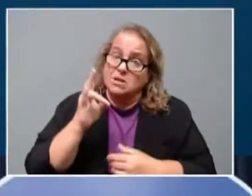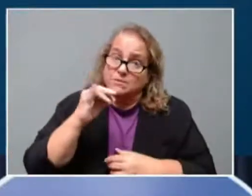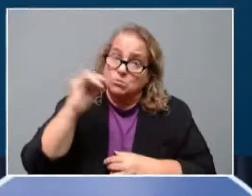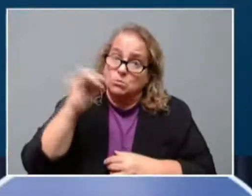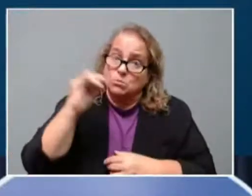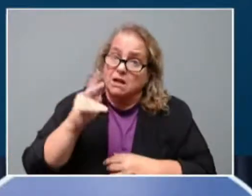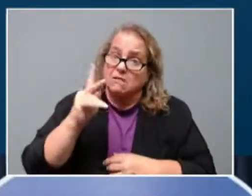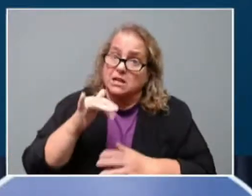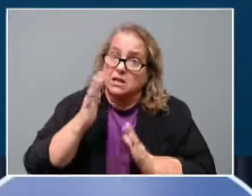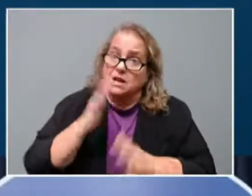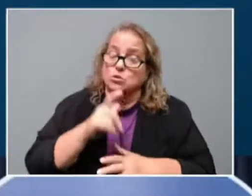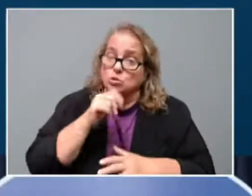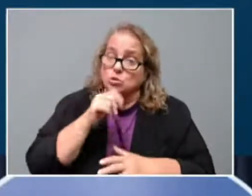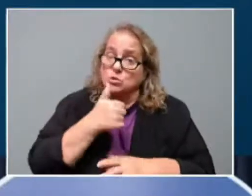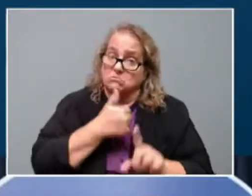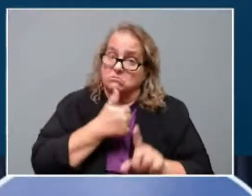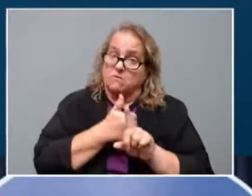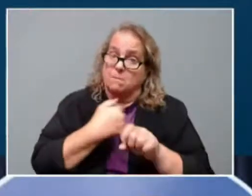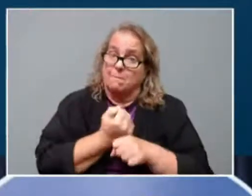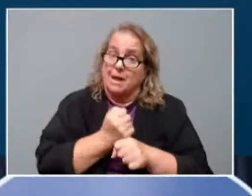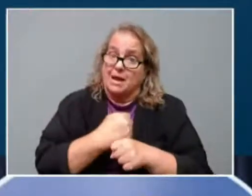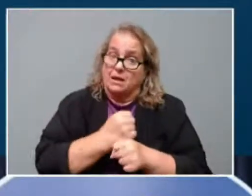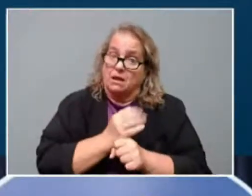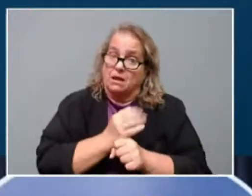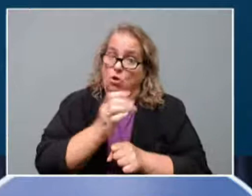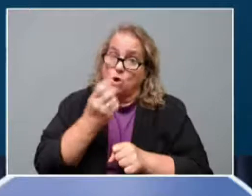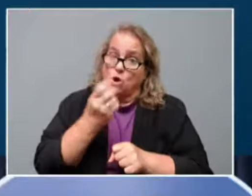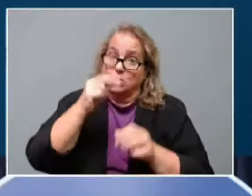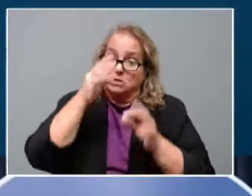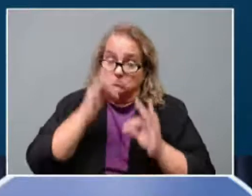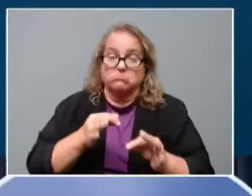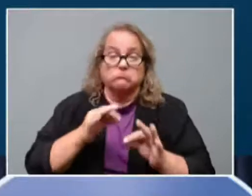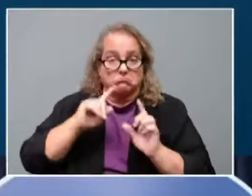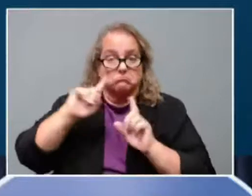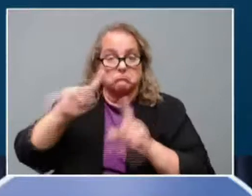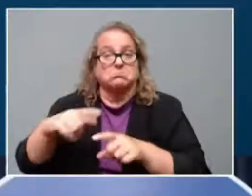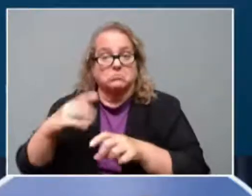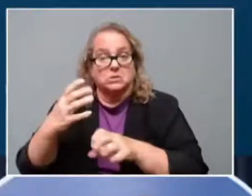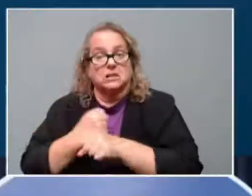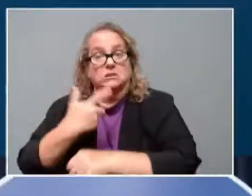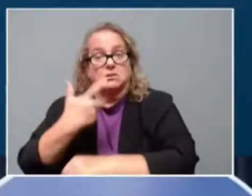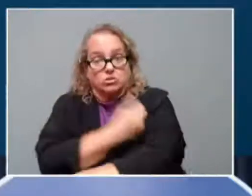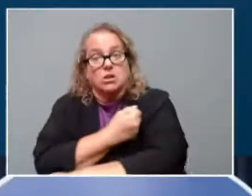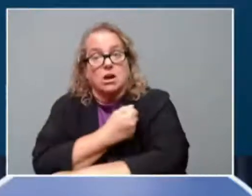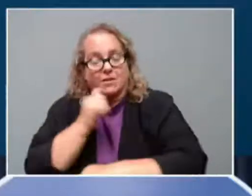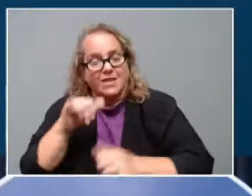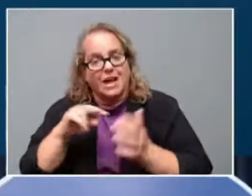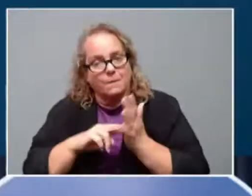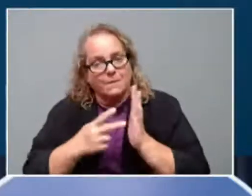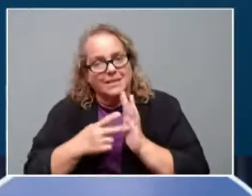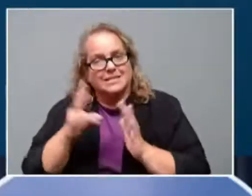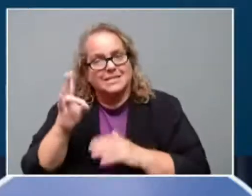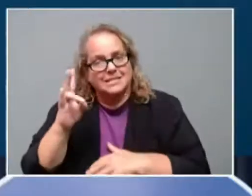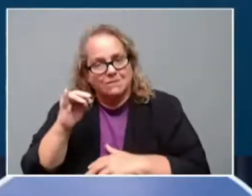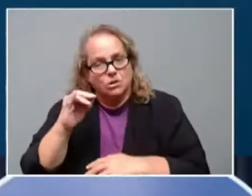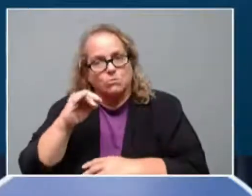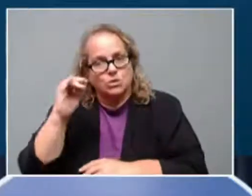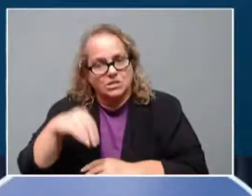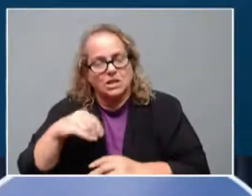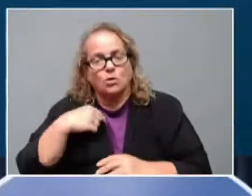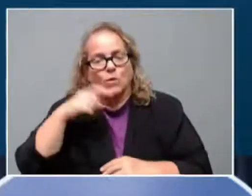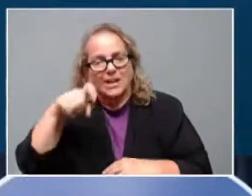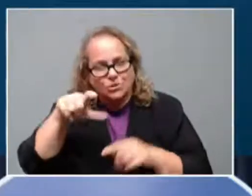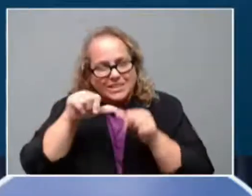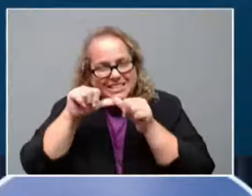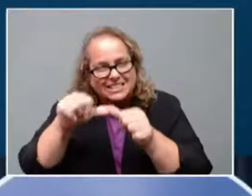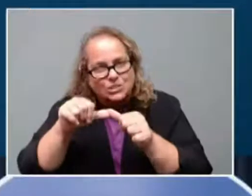call have gone out there and gotten this shot. But what that means is at 70%, we really need you to continue to talk